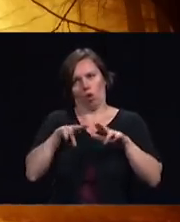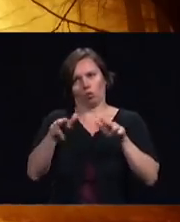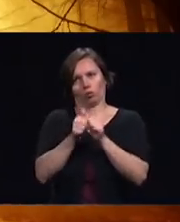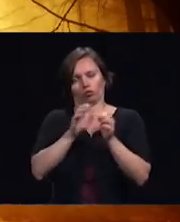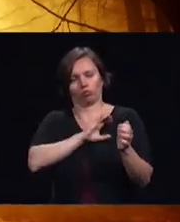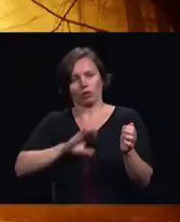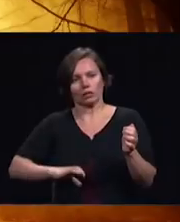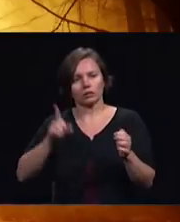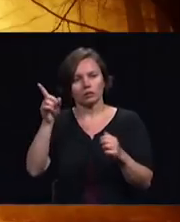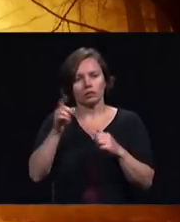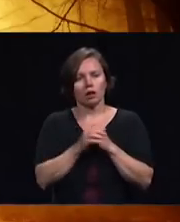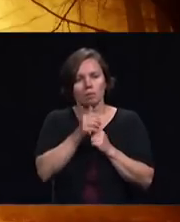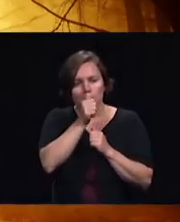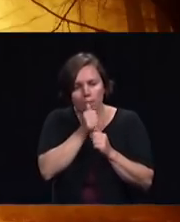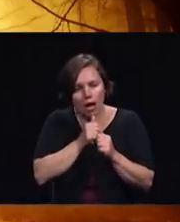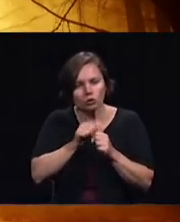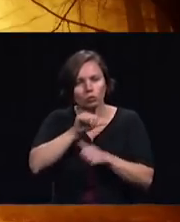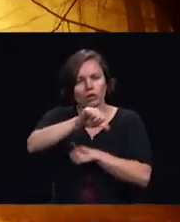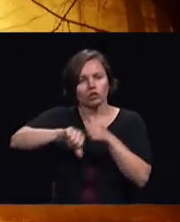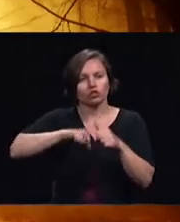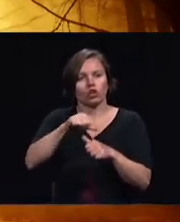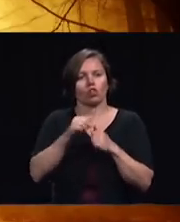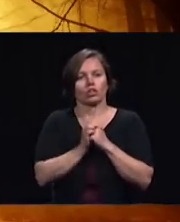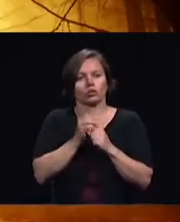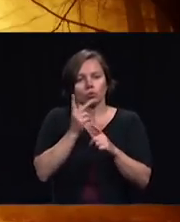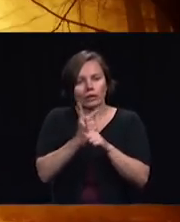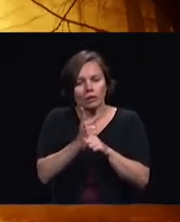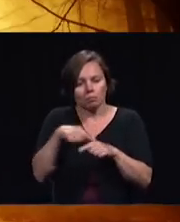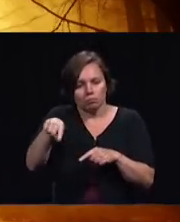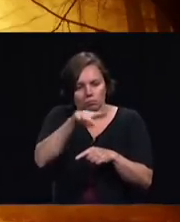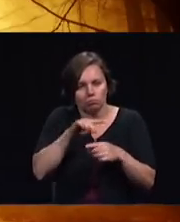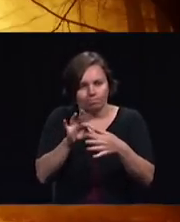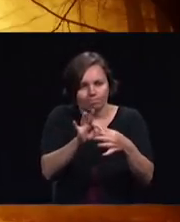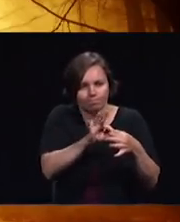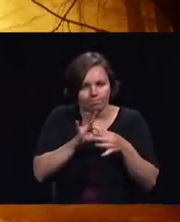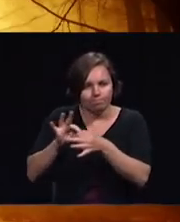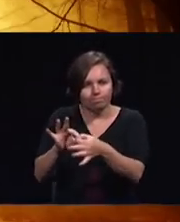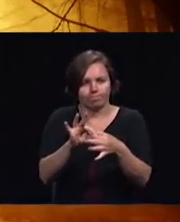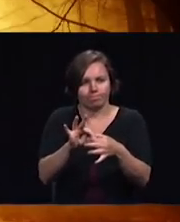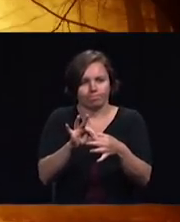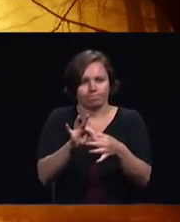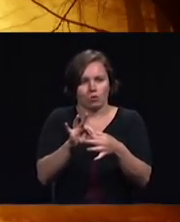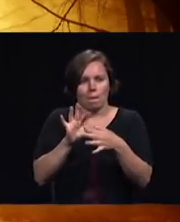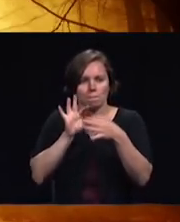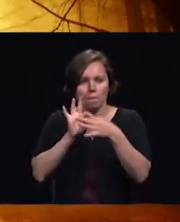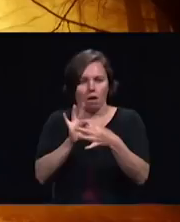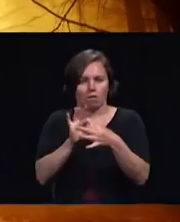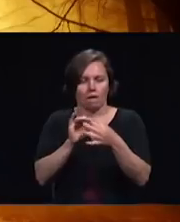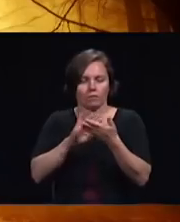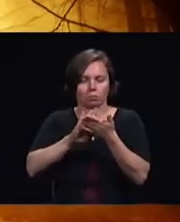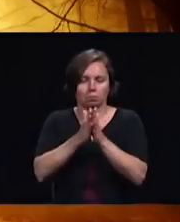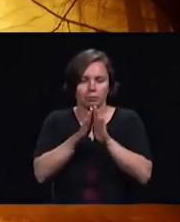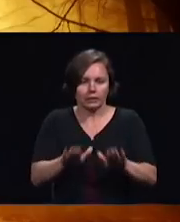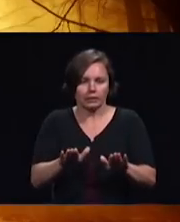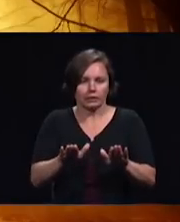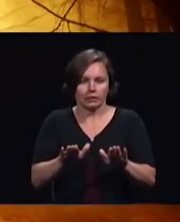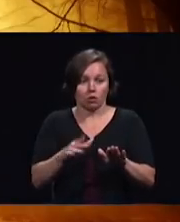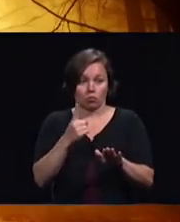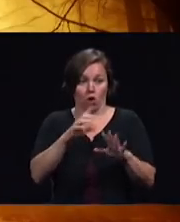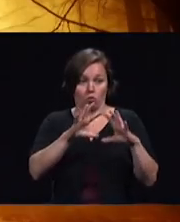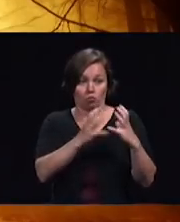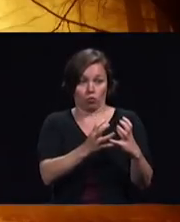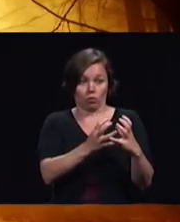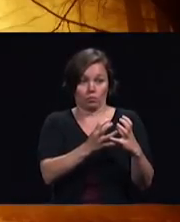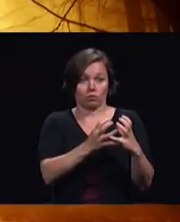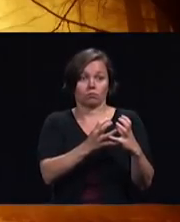one another in love endeavoring to keep the unity of the spirit in the bond of peace there is one body and one spirit